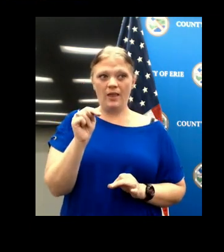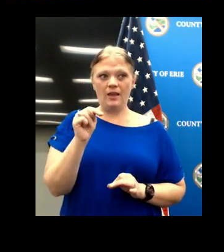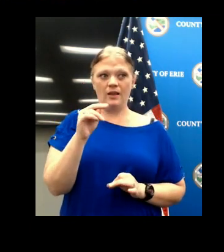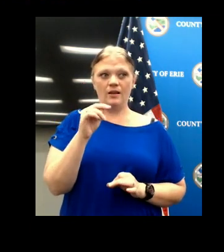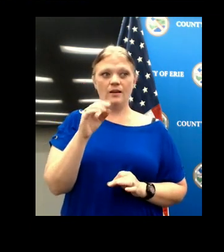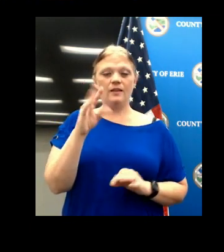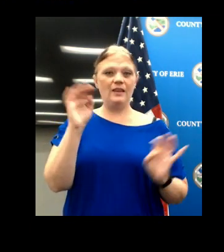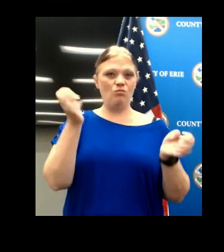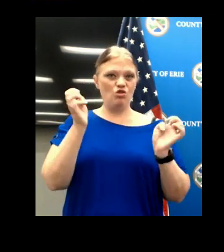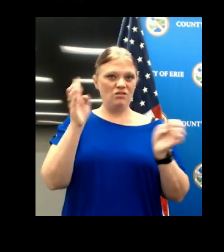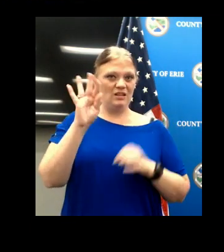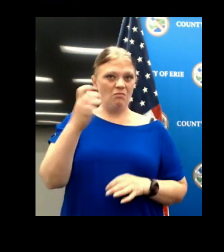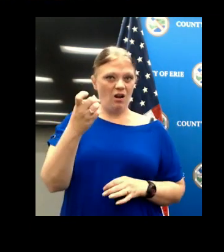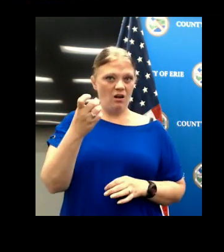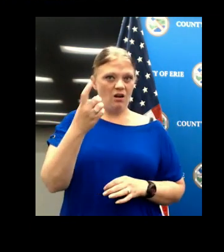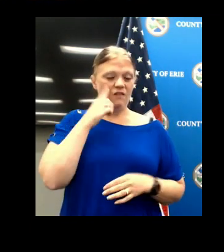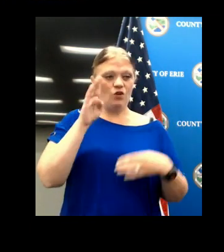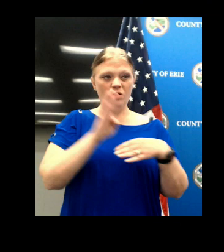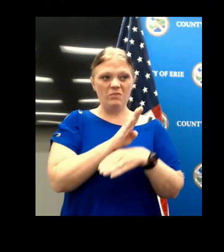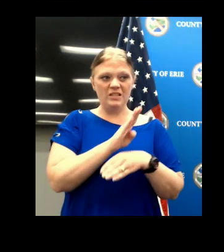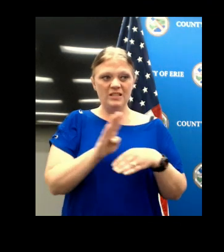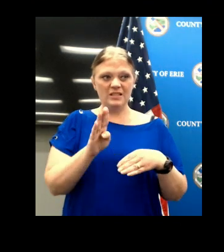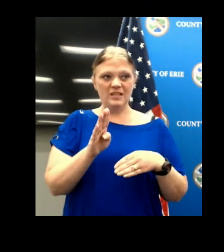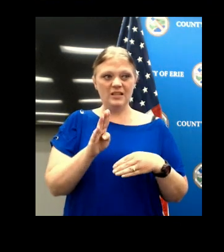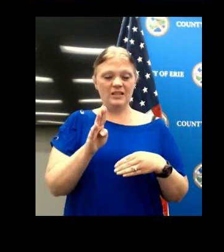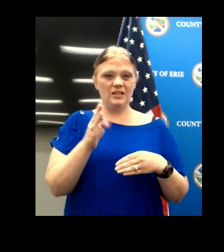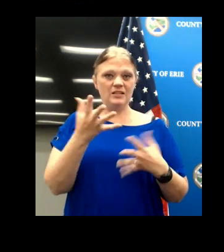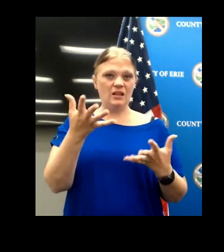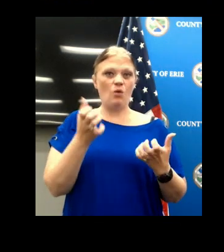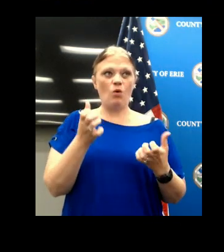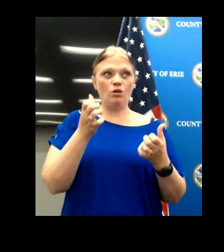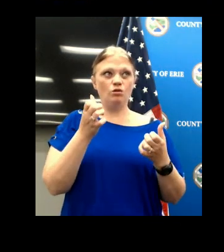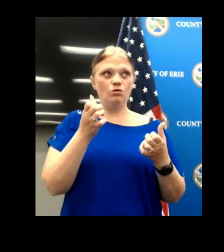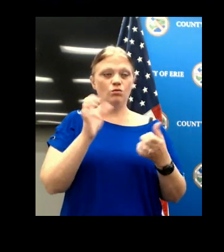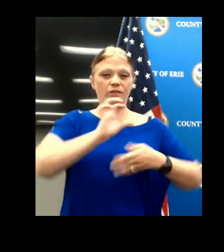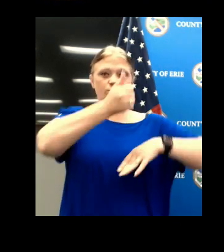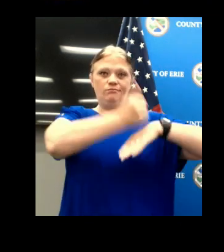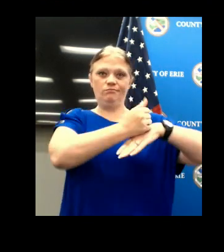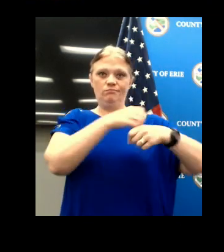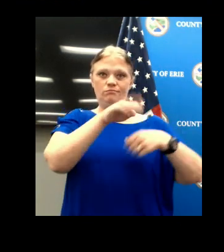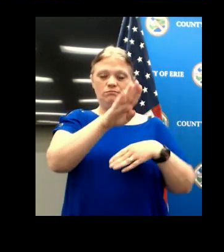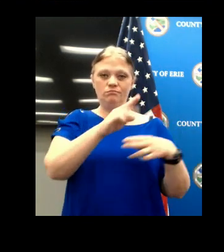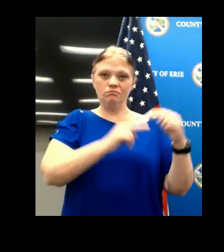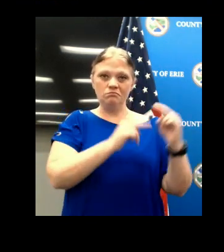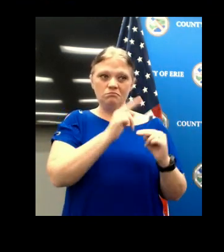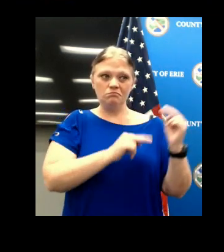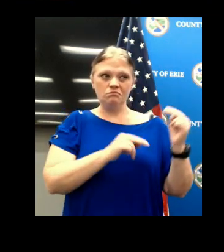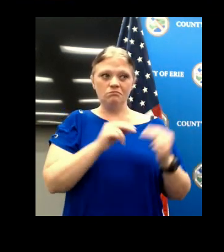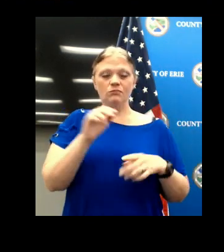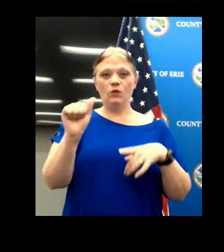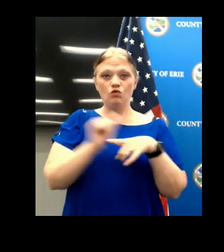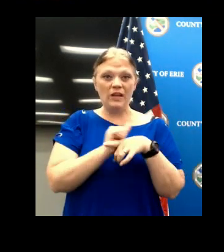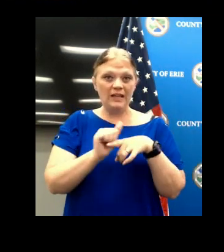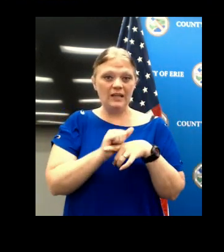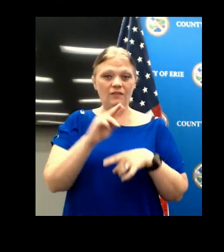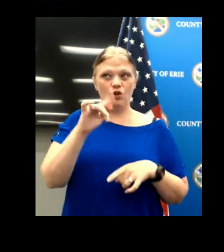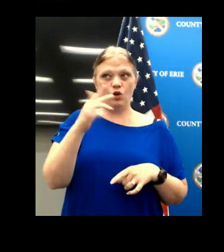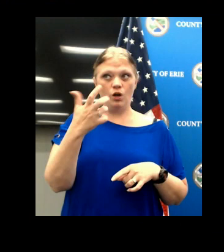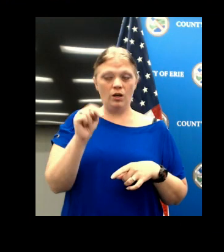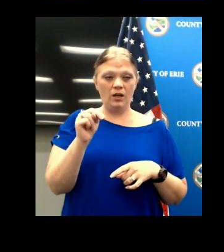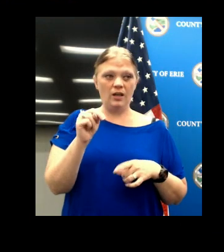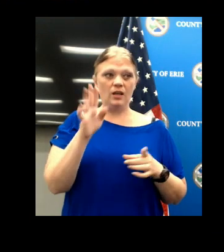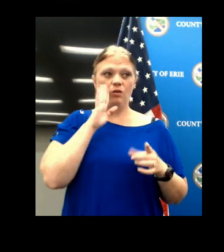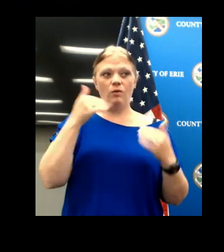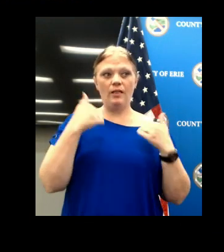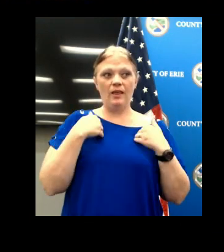Narcan emergency boxes for businesses that want to put them up in their establishment. We're going to be doing Narcan training. We're going to be